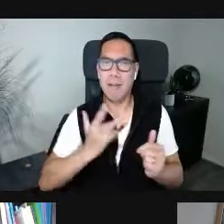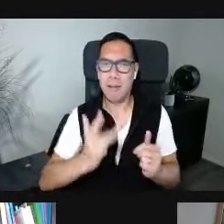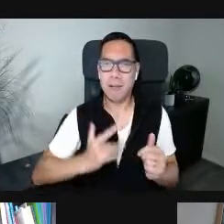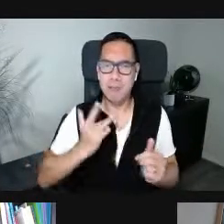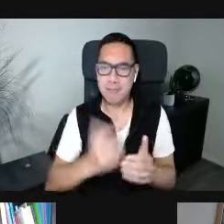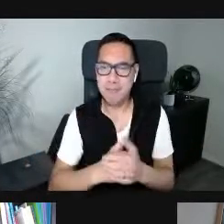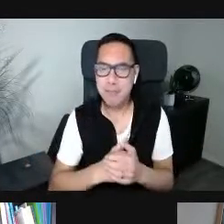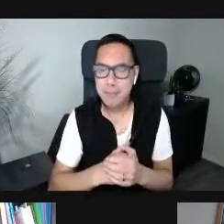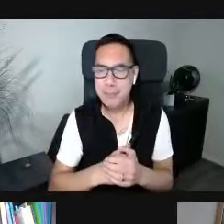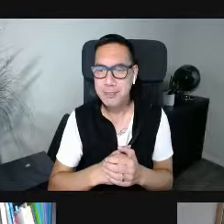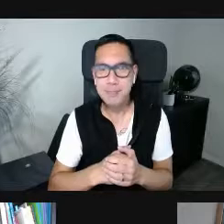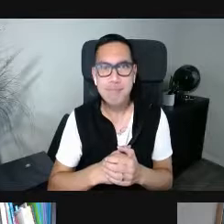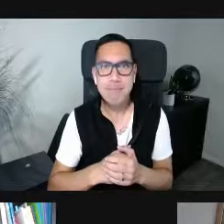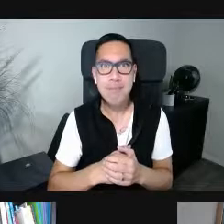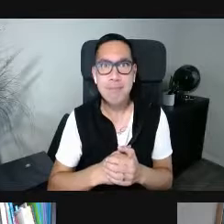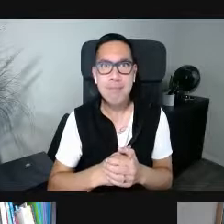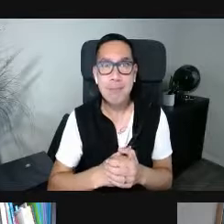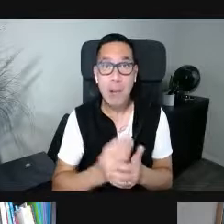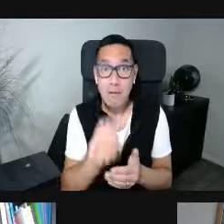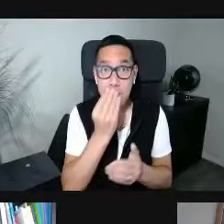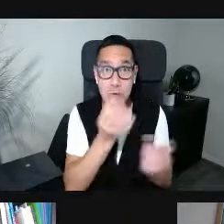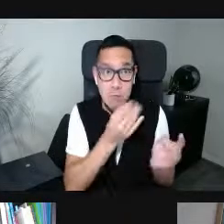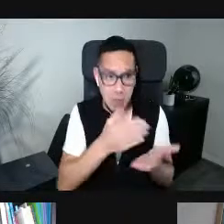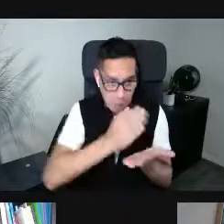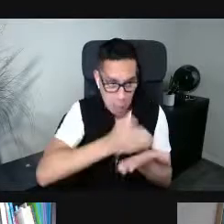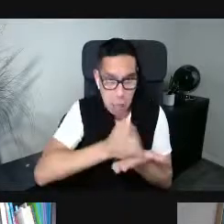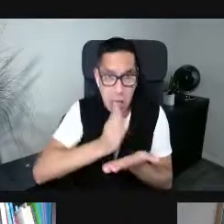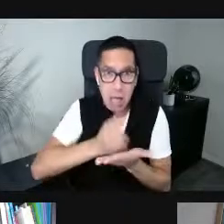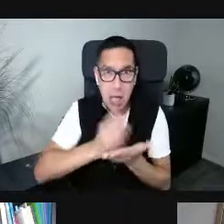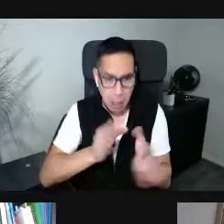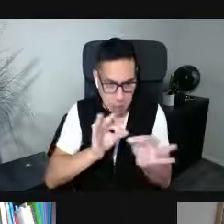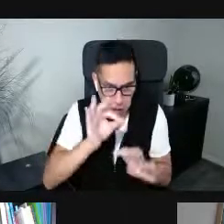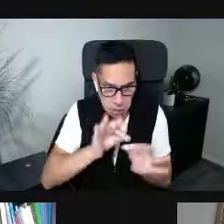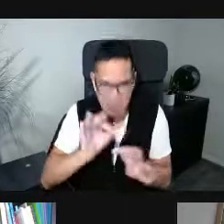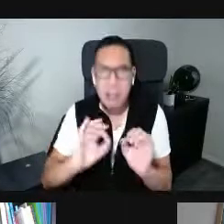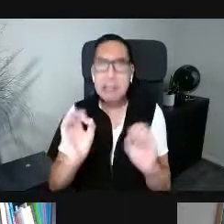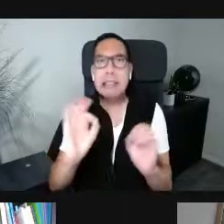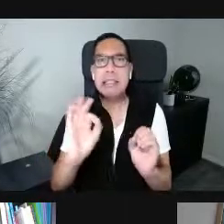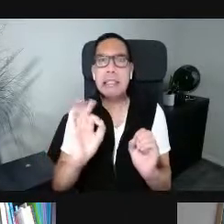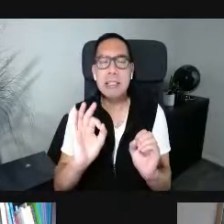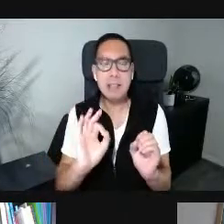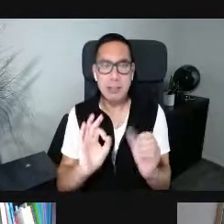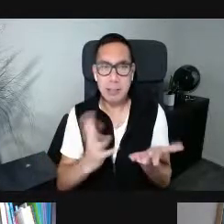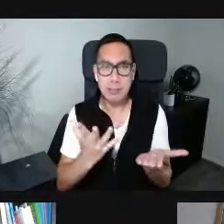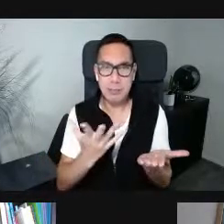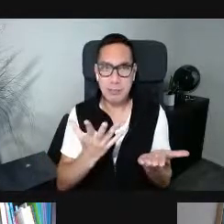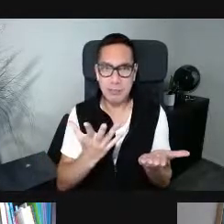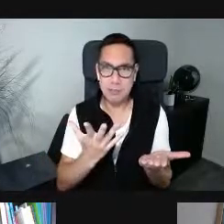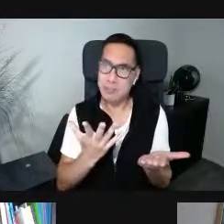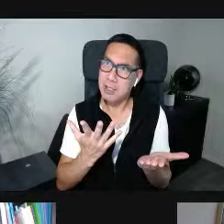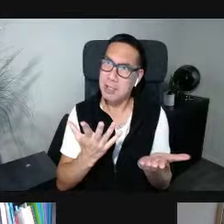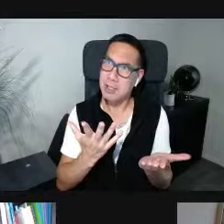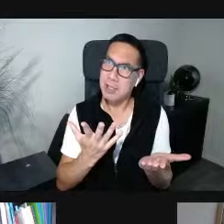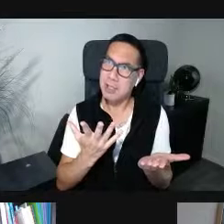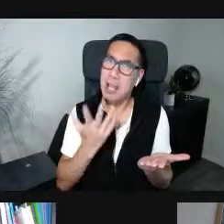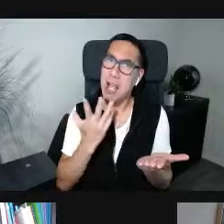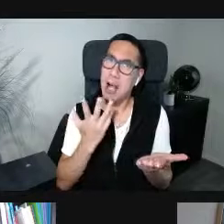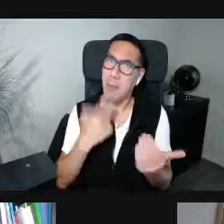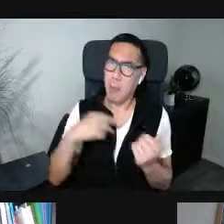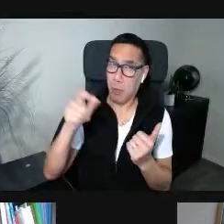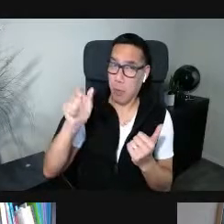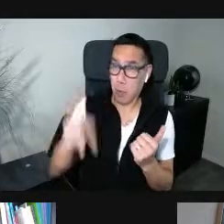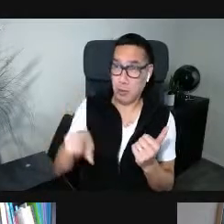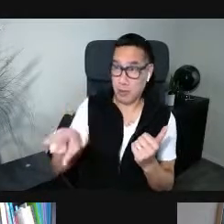not a lot of food prep if that's not how you run. So I just had a session with a participant this morning, and we